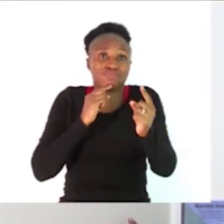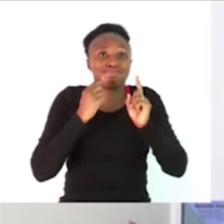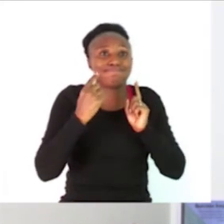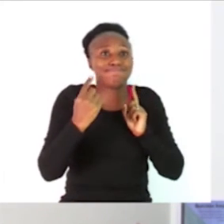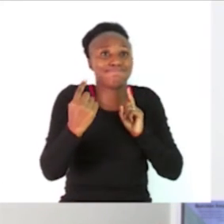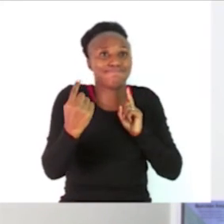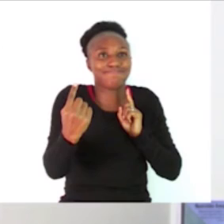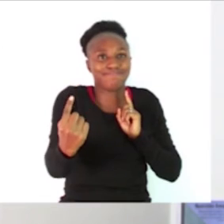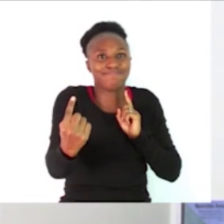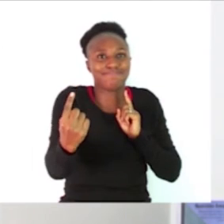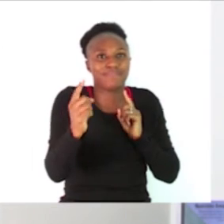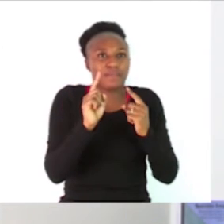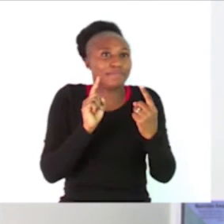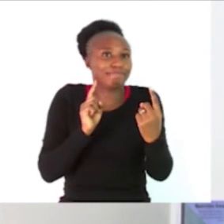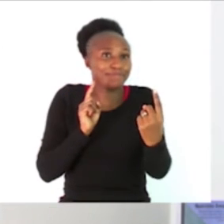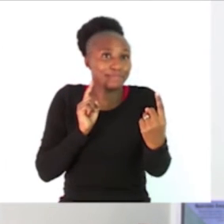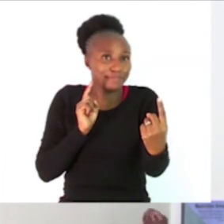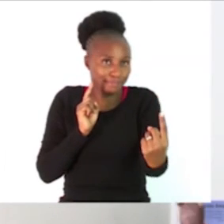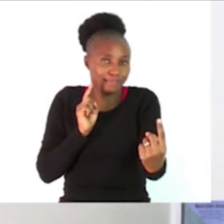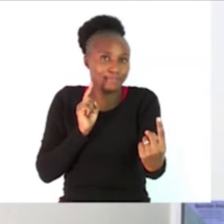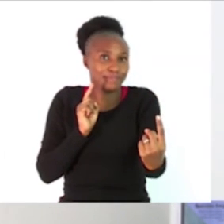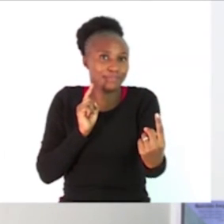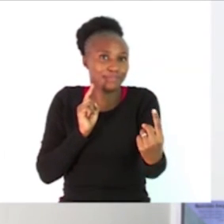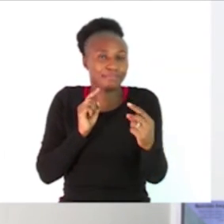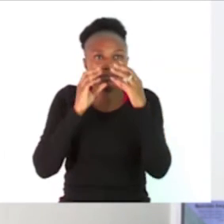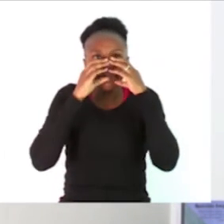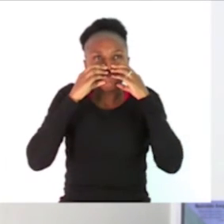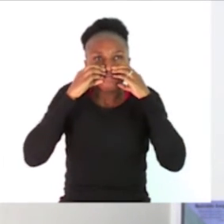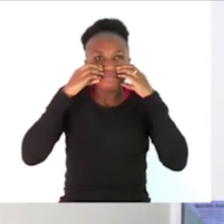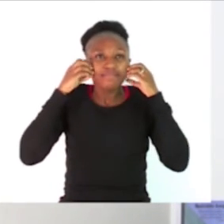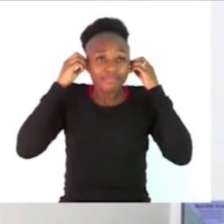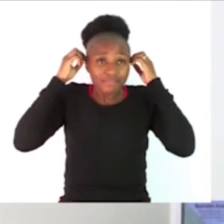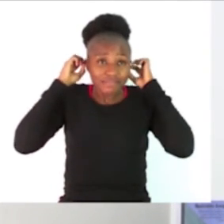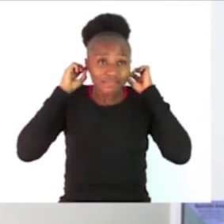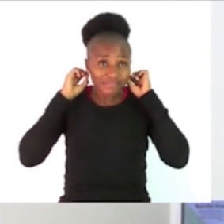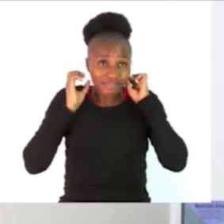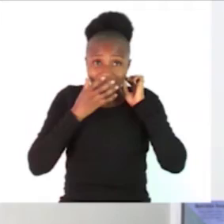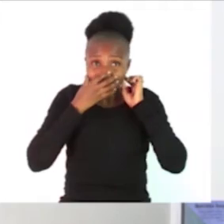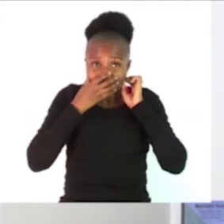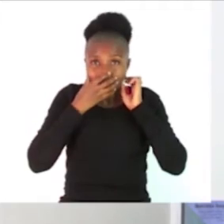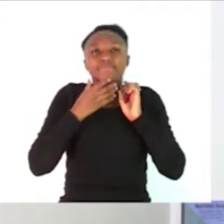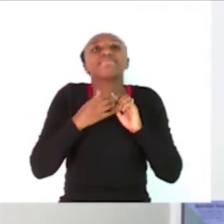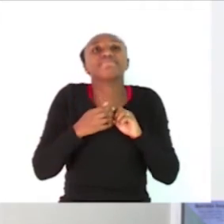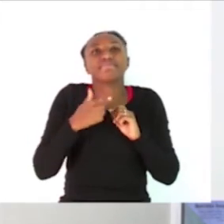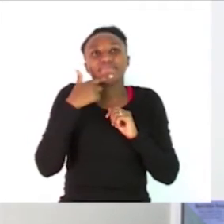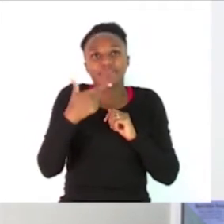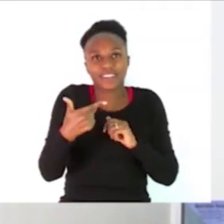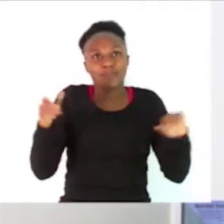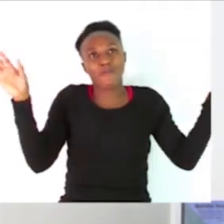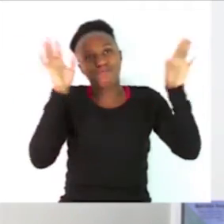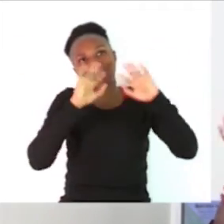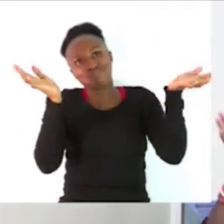distance, very much needed. And then please don't forget to wear your mask. Thank you very much,